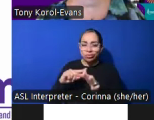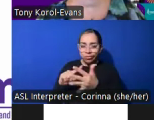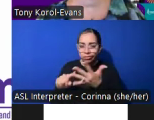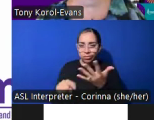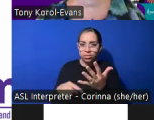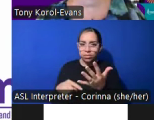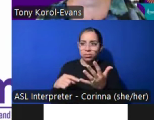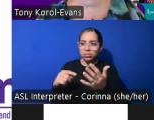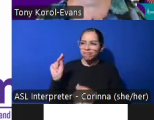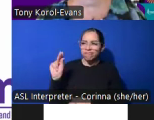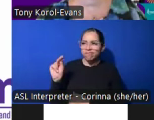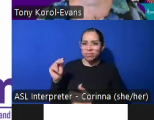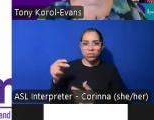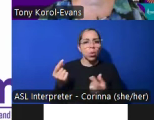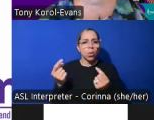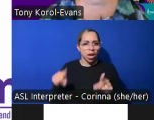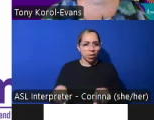something?